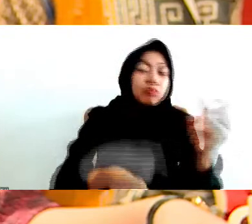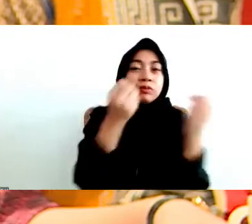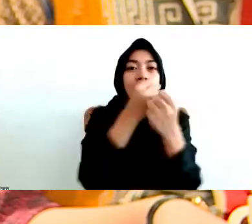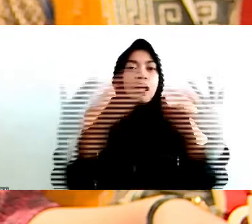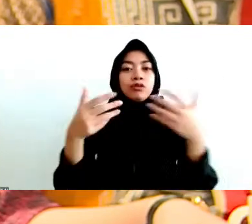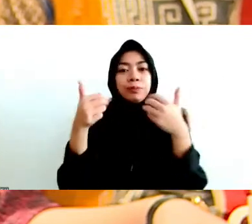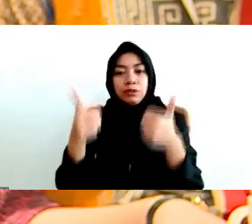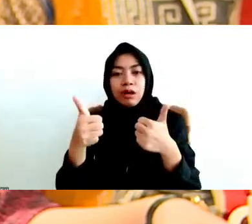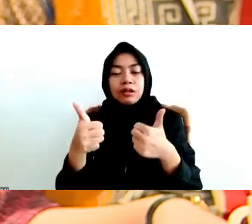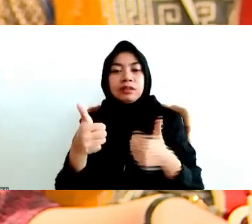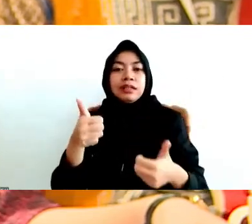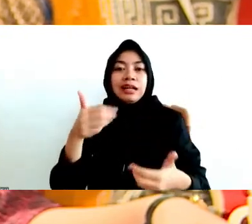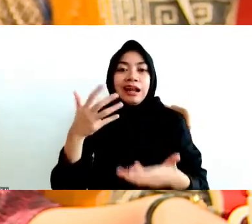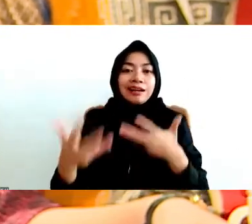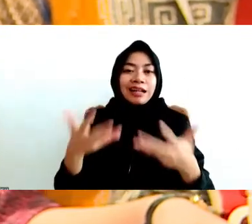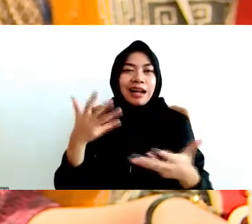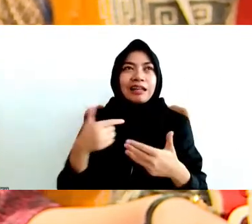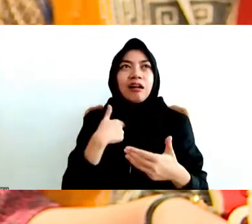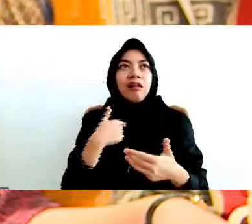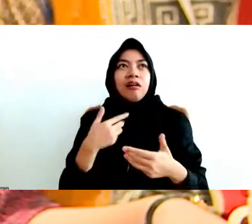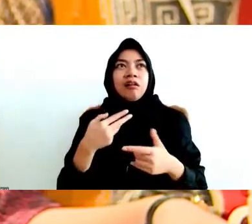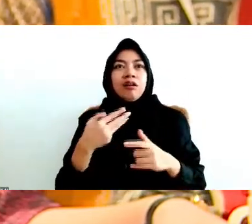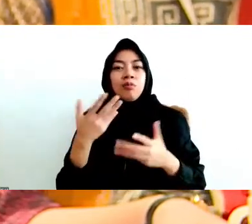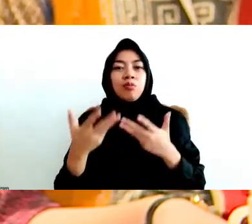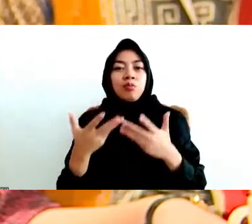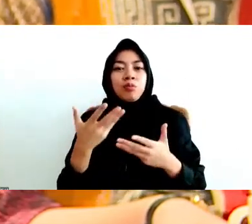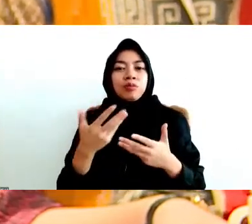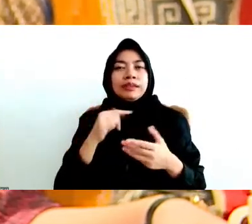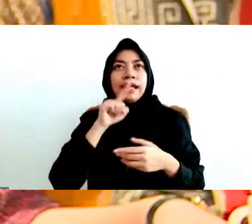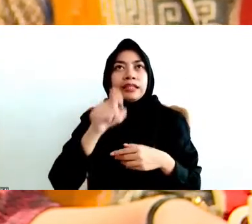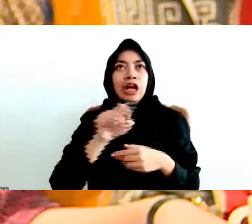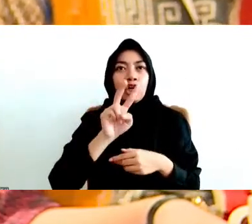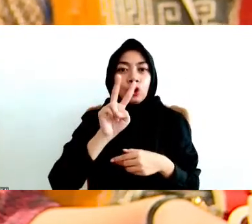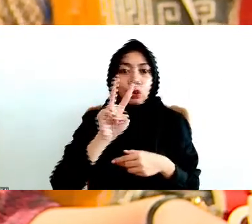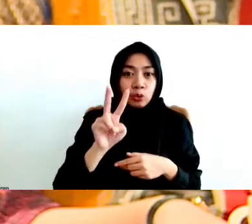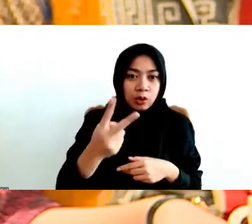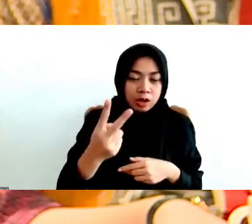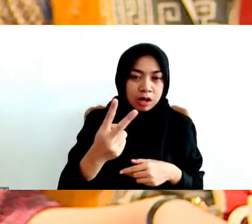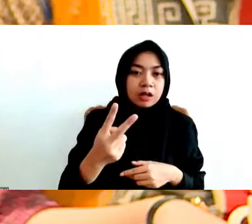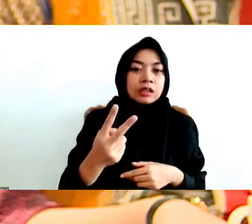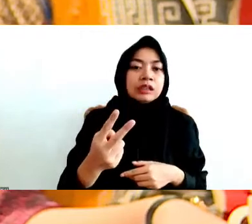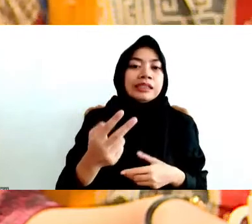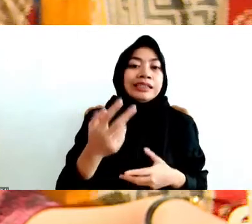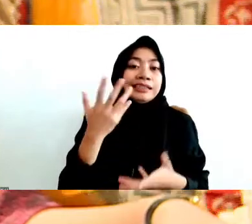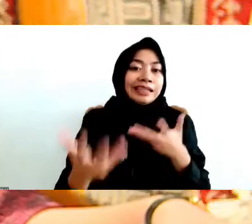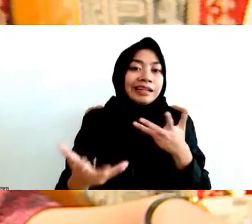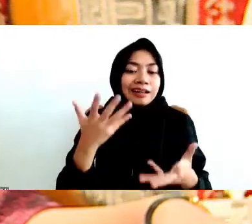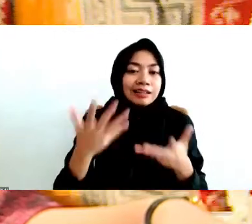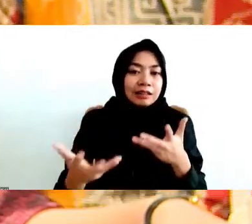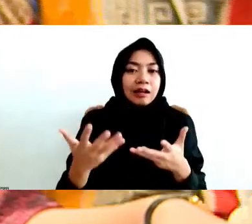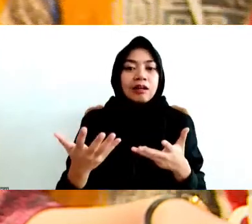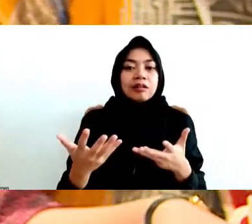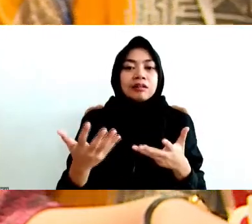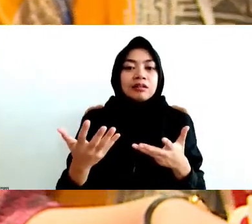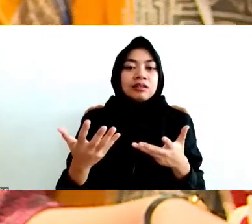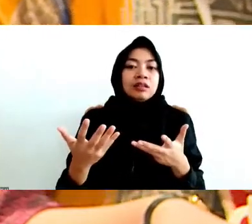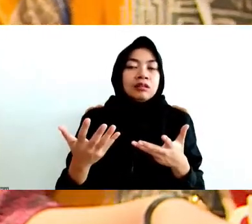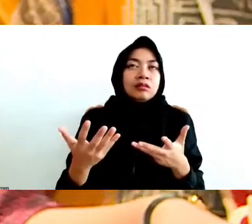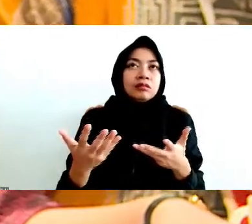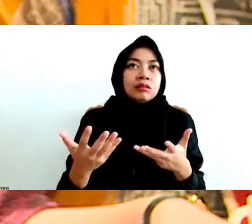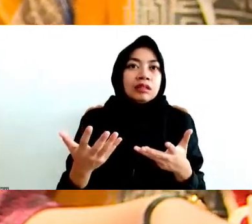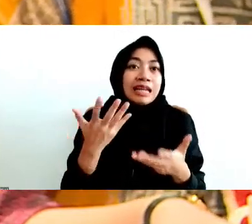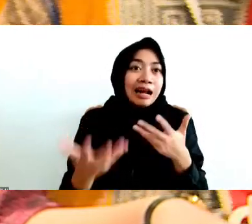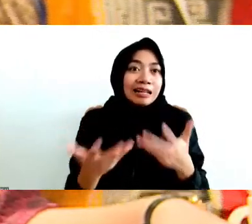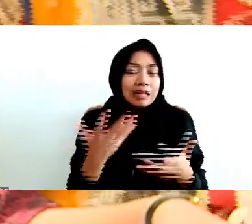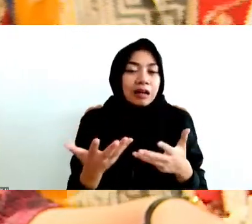of bias. So I guess my second question would be, how prevalent these possibilities are, and how